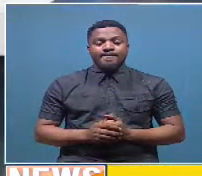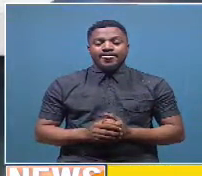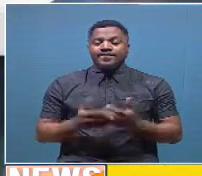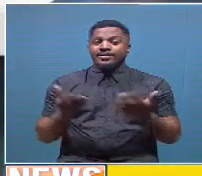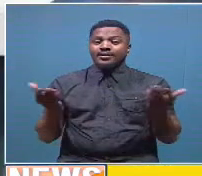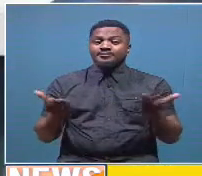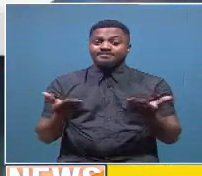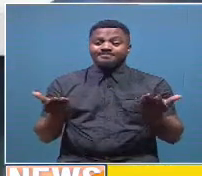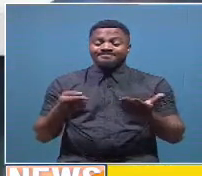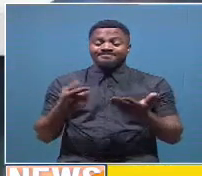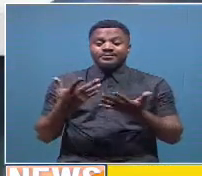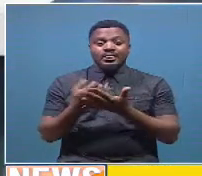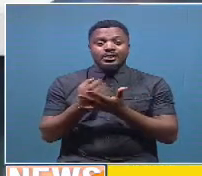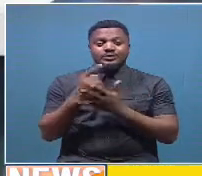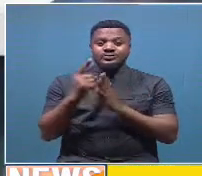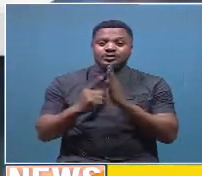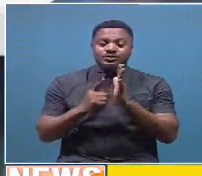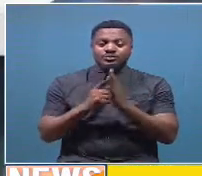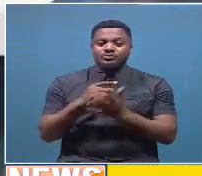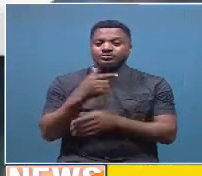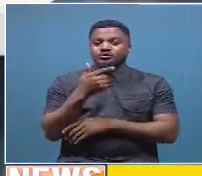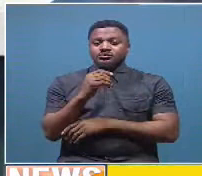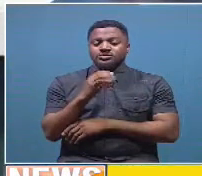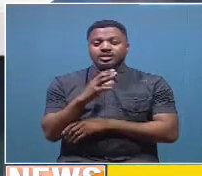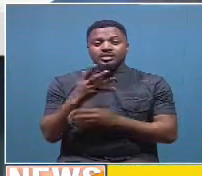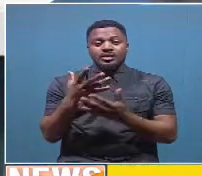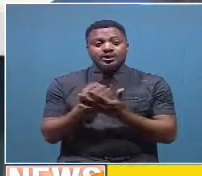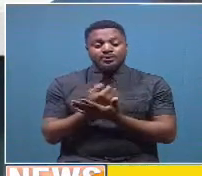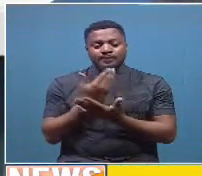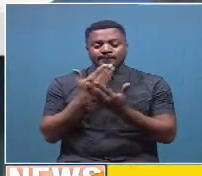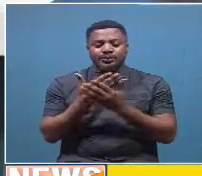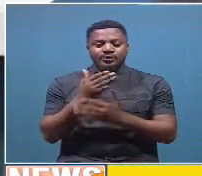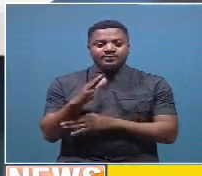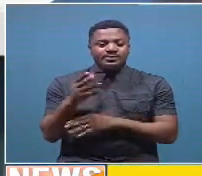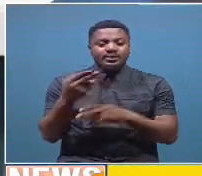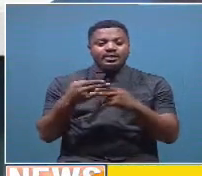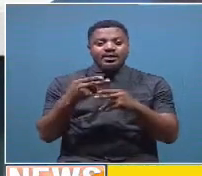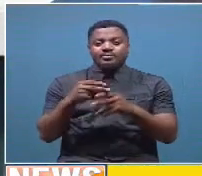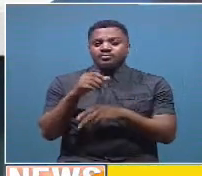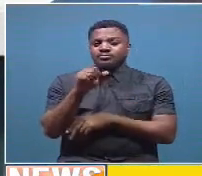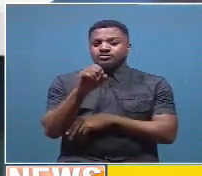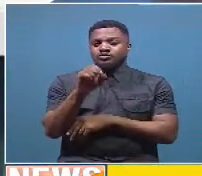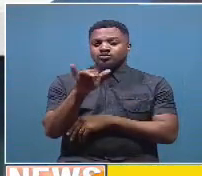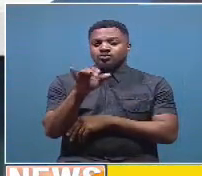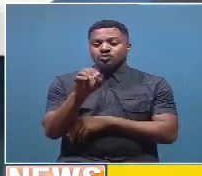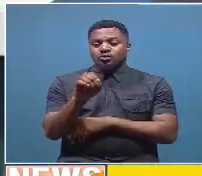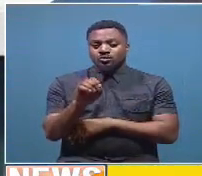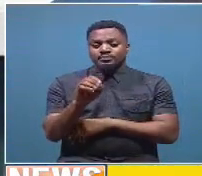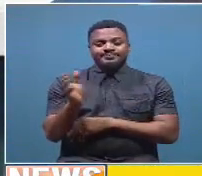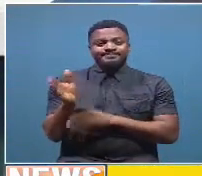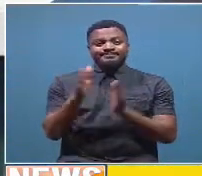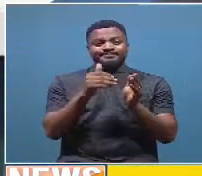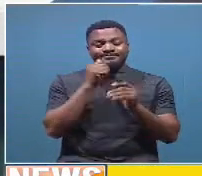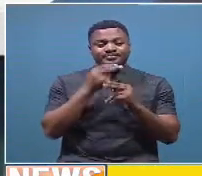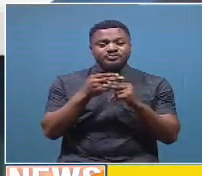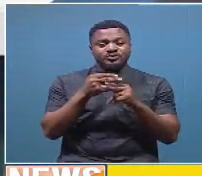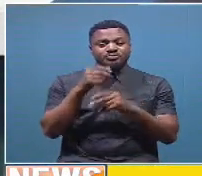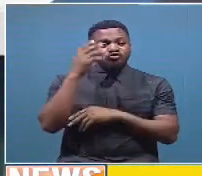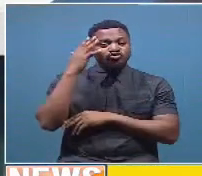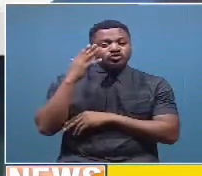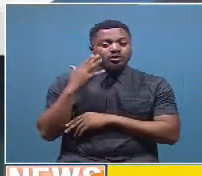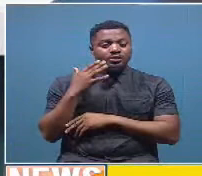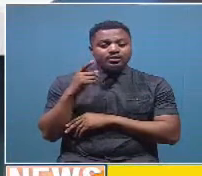This is news on GBC News. Hello, good evening. Siyoko Kwakuchere. Good evening. I am Shirley and